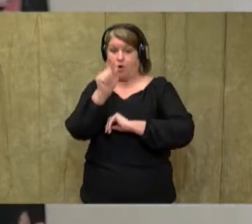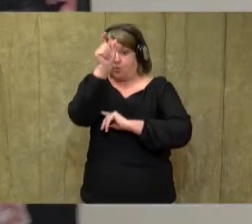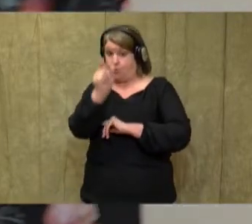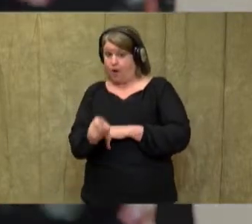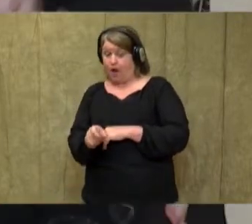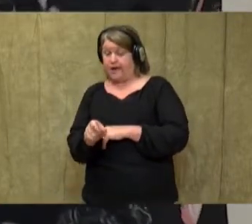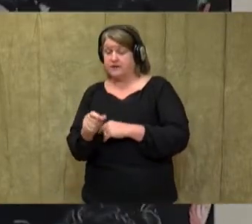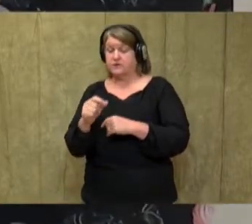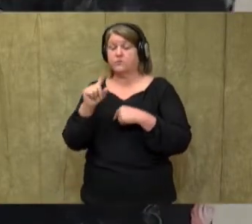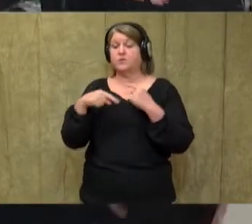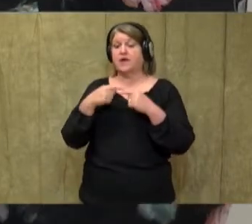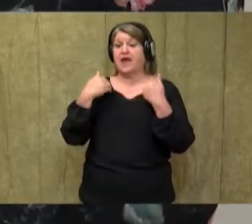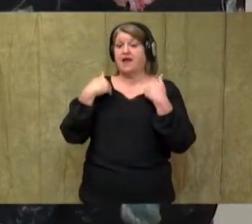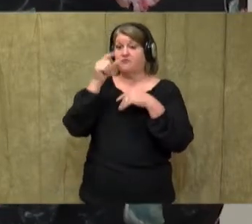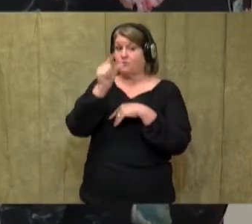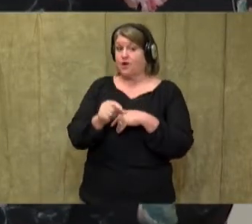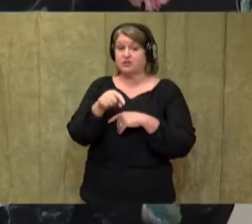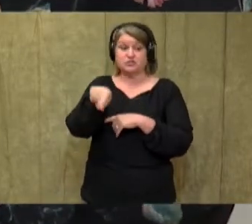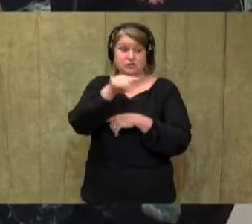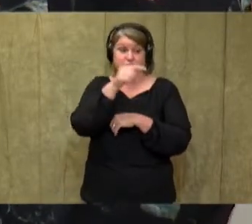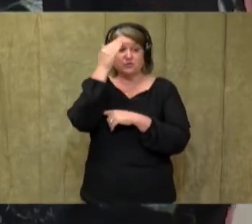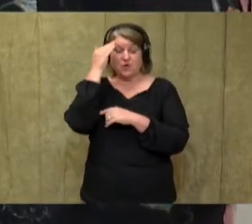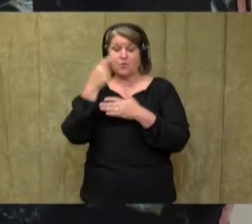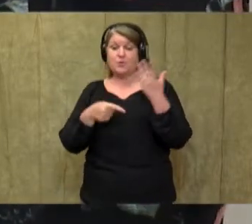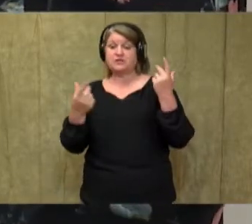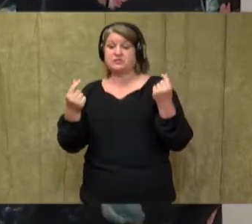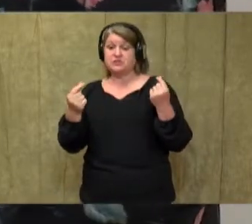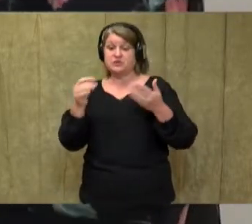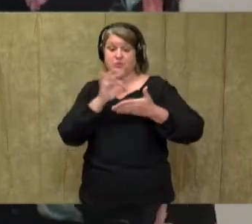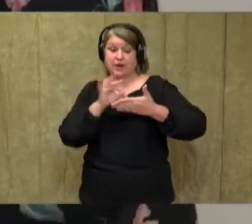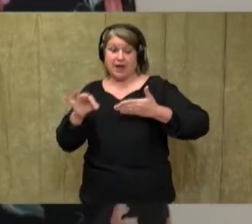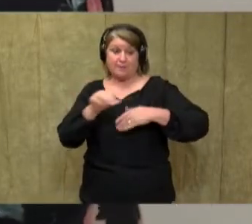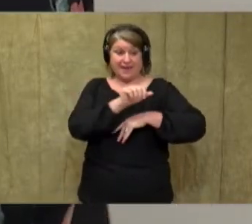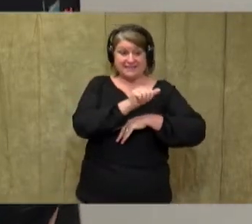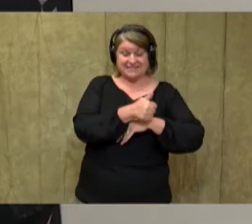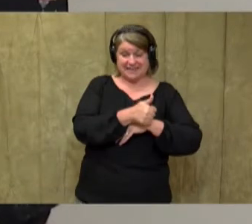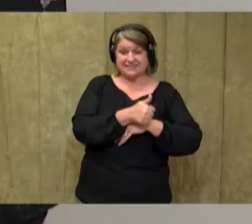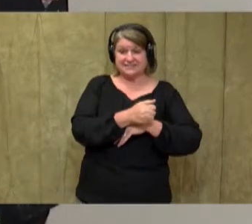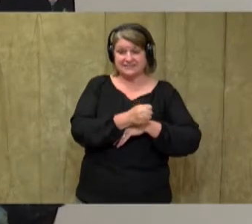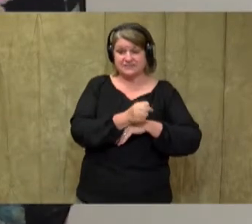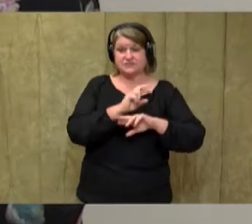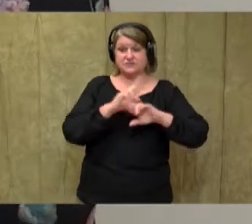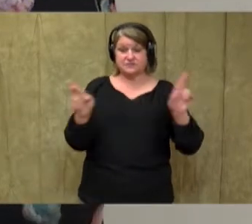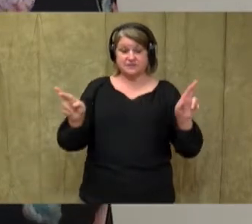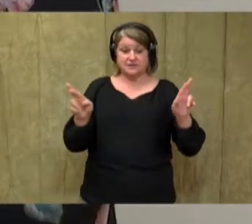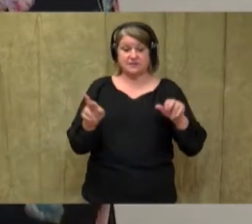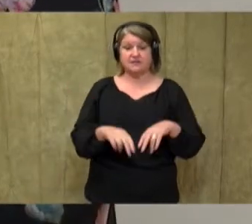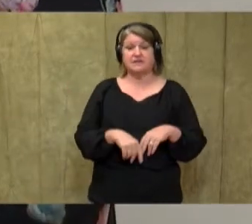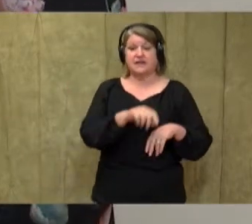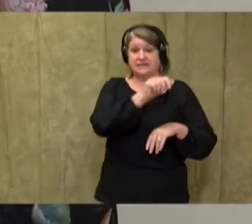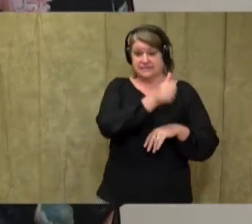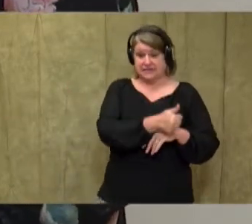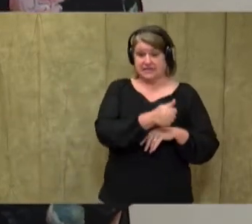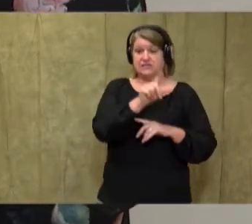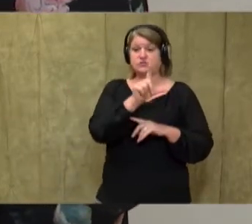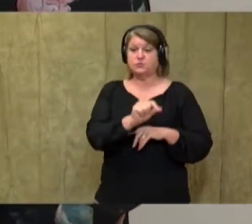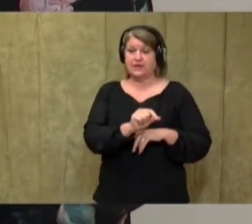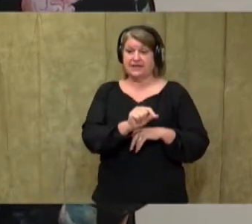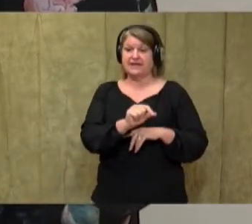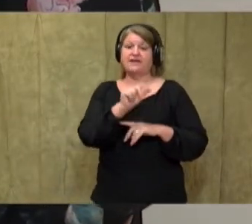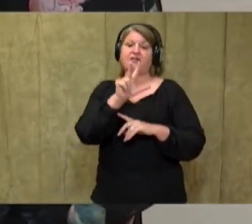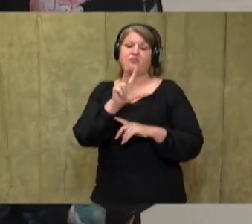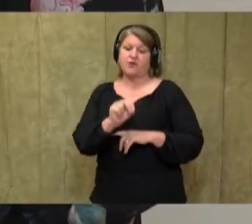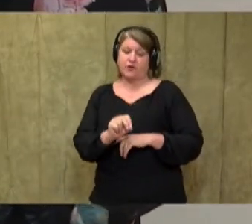When we have our rods, you know what to do. We count by tens. Let's go. 10,